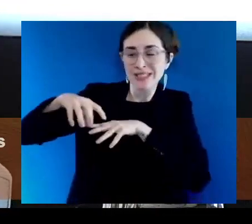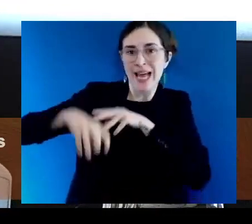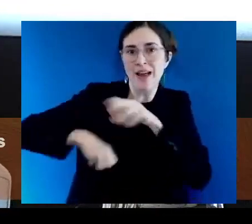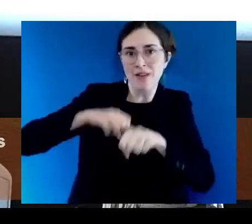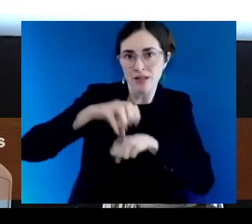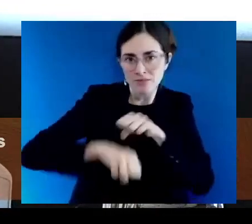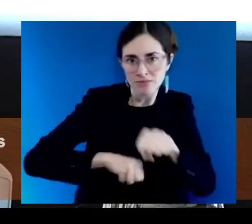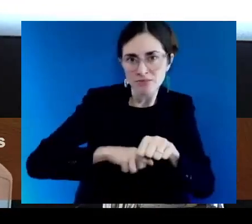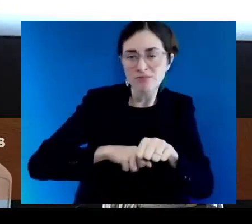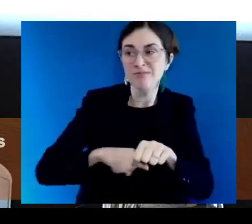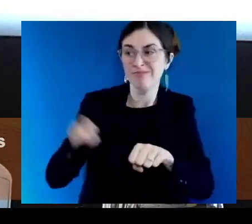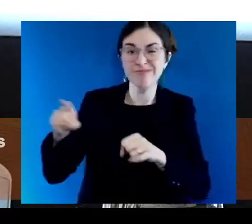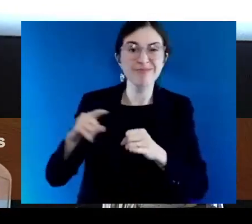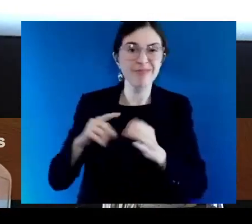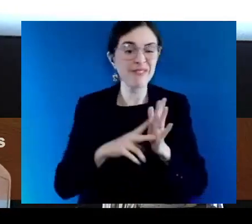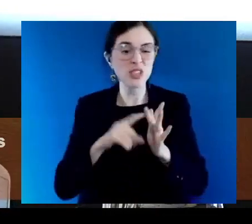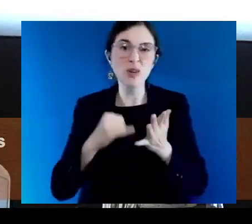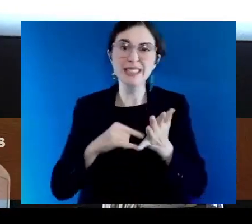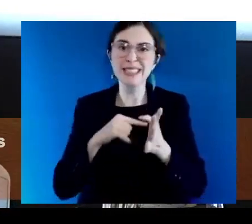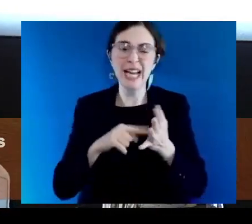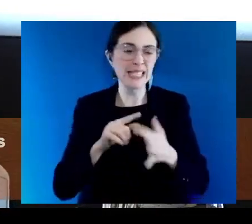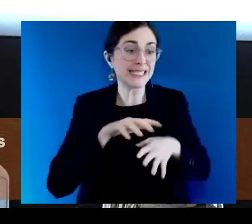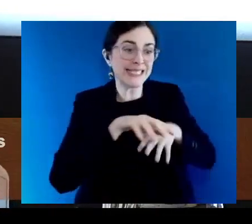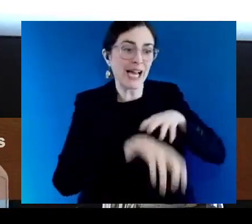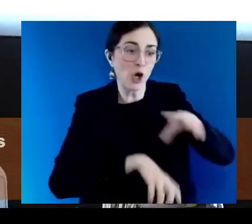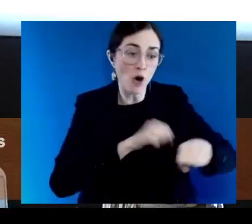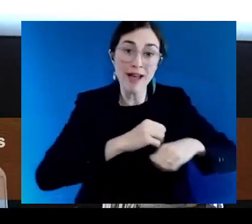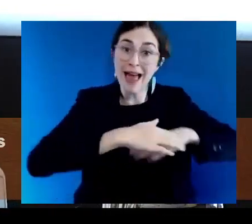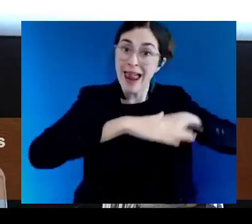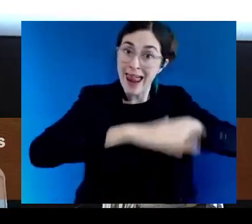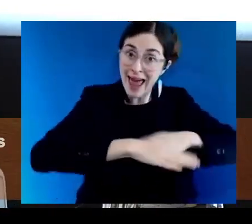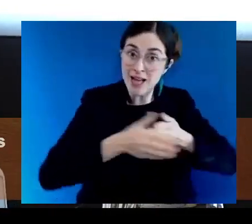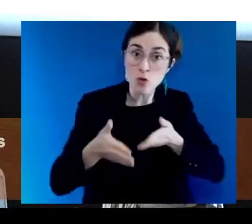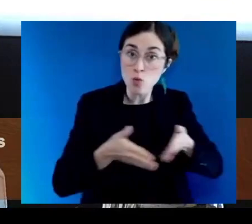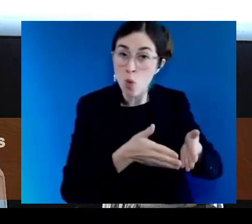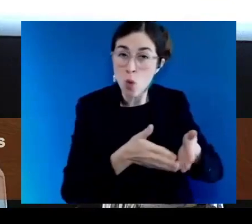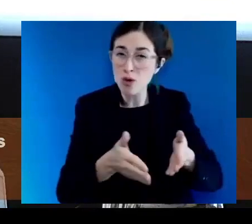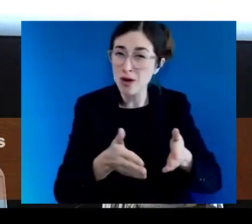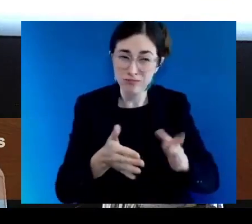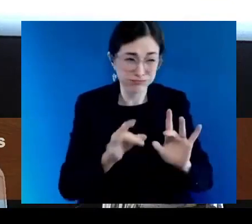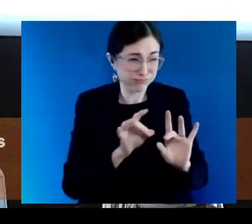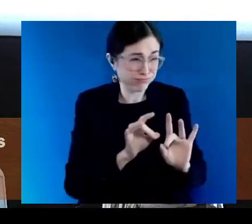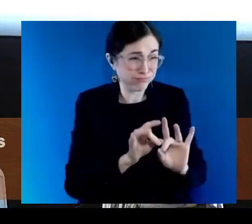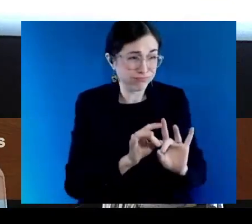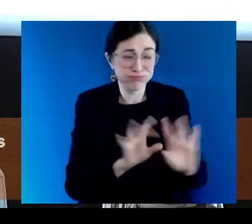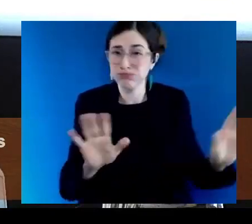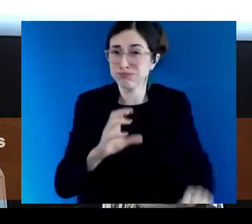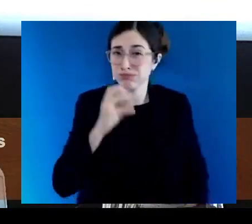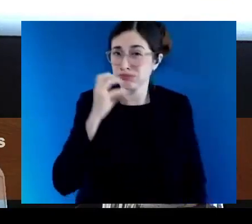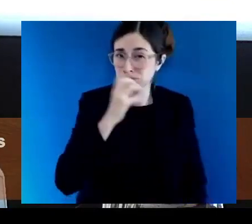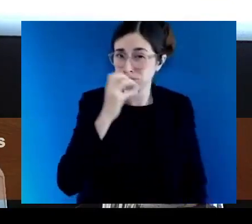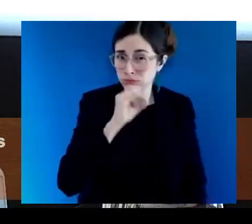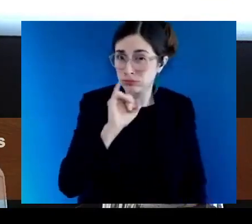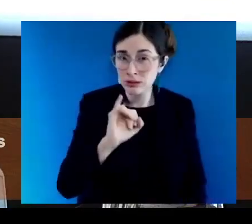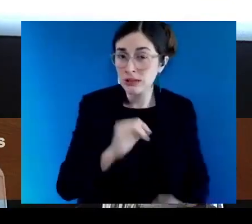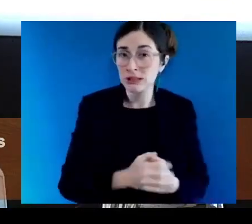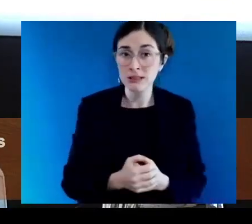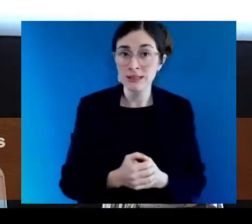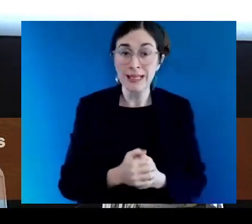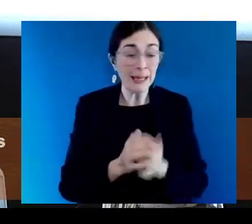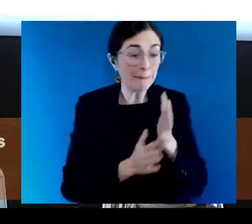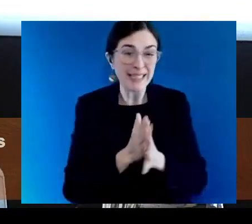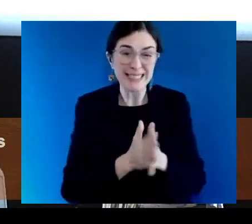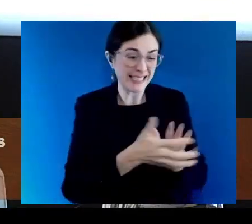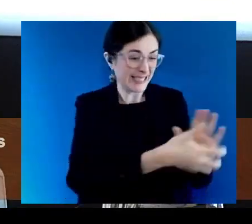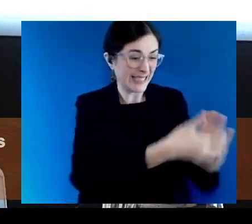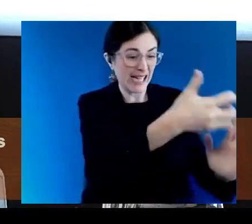state-sanctioned dispossession of First Peoples' land and waters on a devastating scale. The dispossession was fuelled in large part by